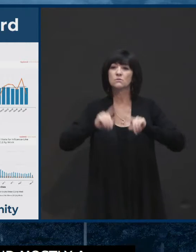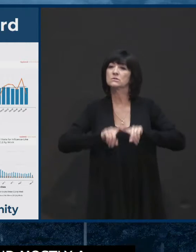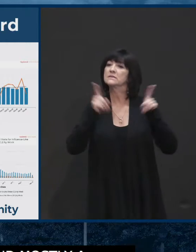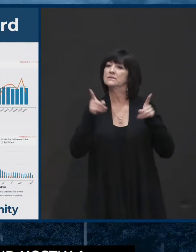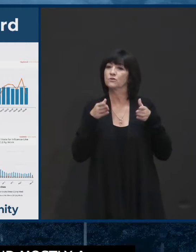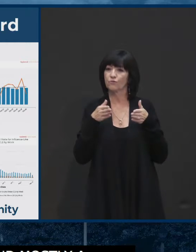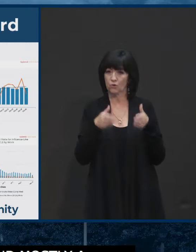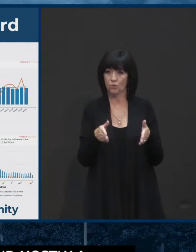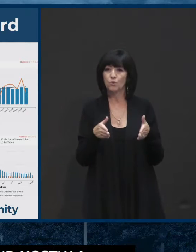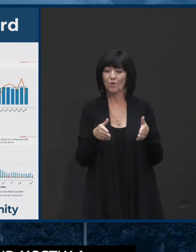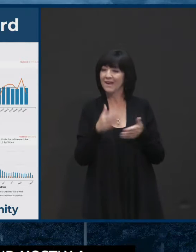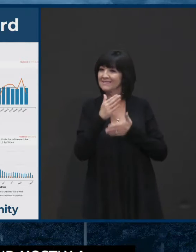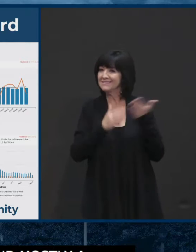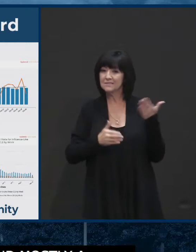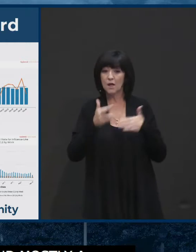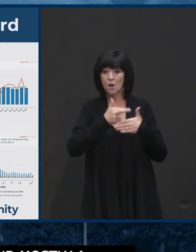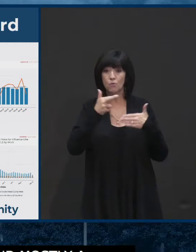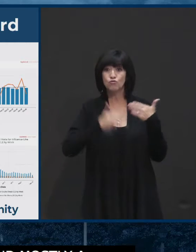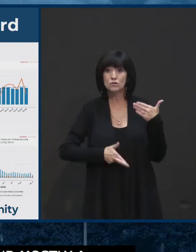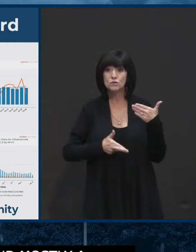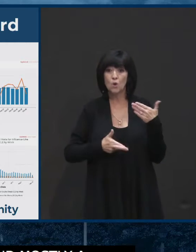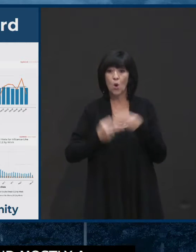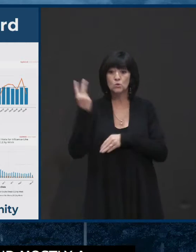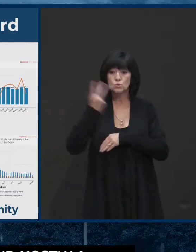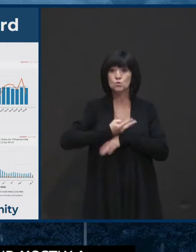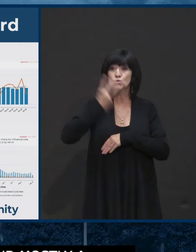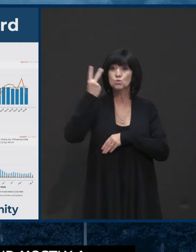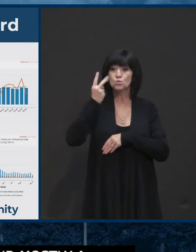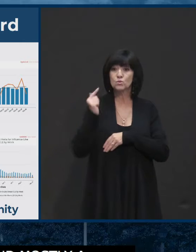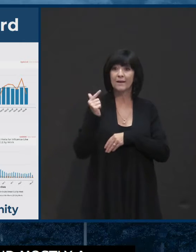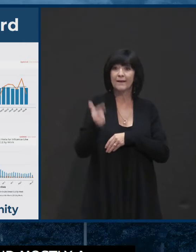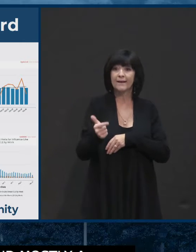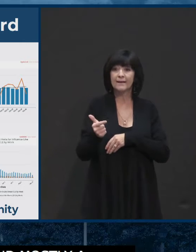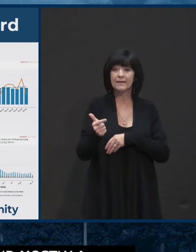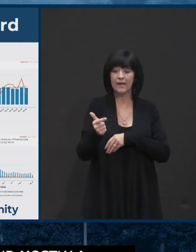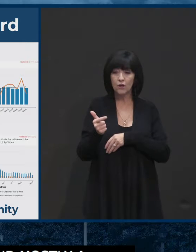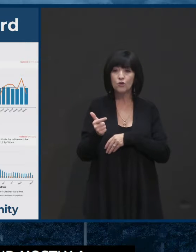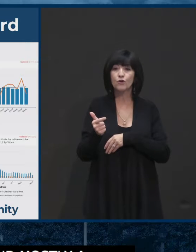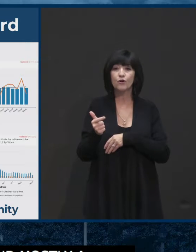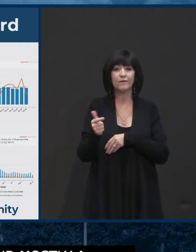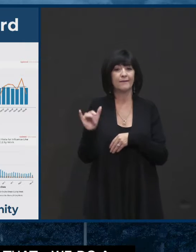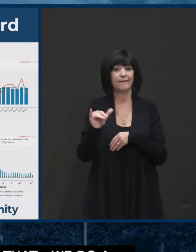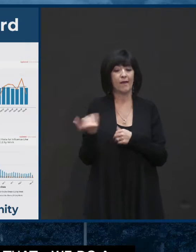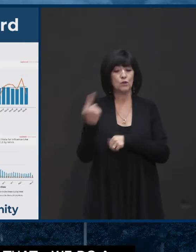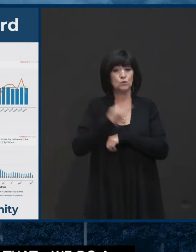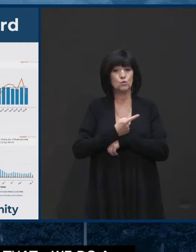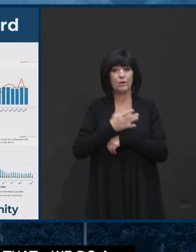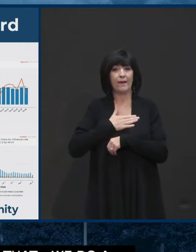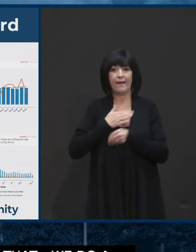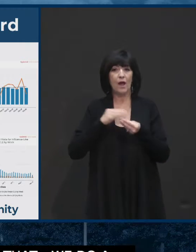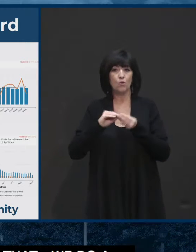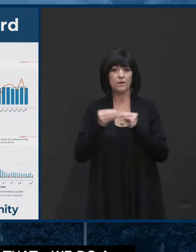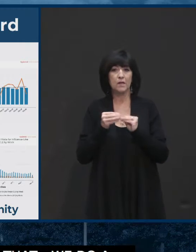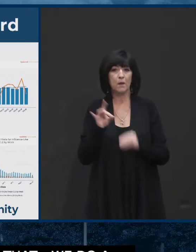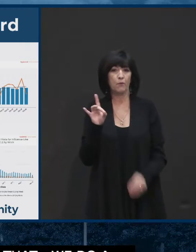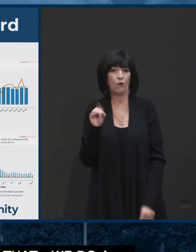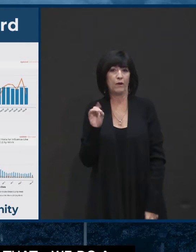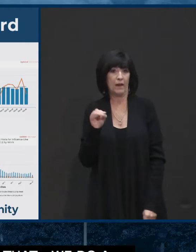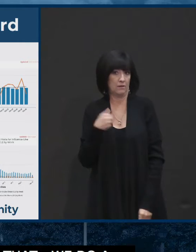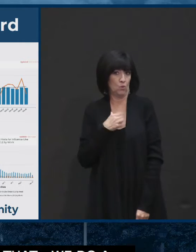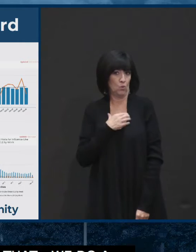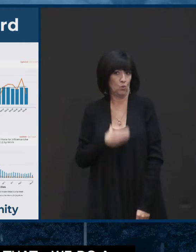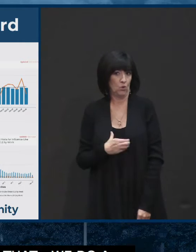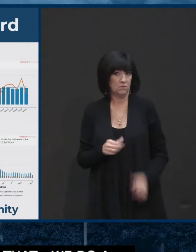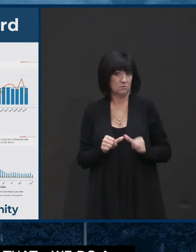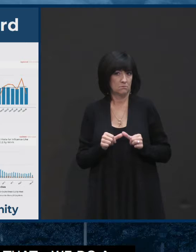in 2 days later, and so you get a big spike. Today, our number was 80, which is low. If we could be at 80 every day, that'd